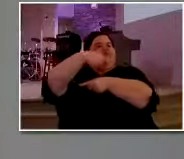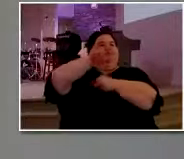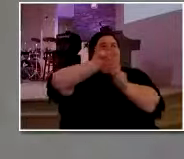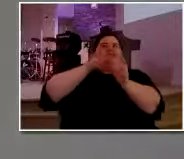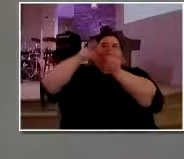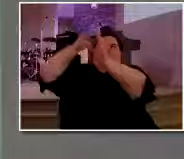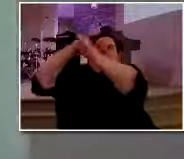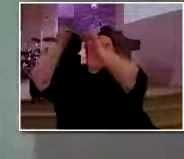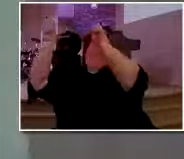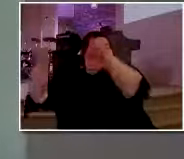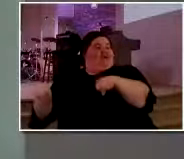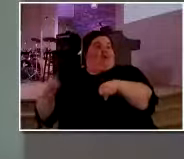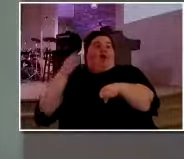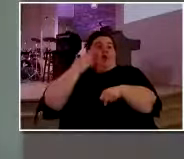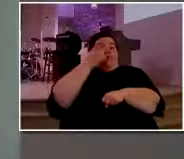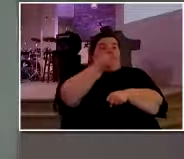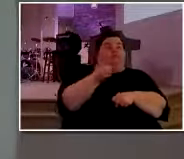sounds pretty awesome to me.